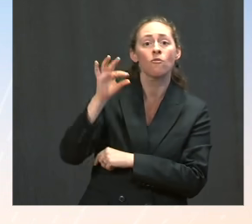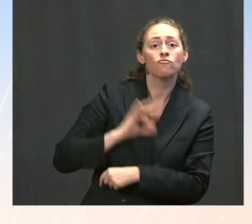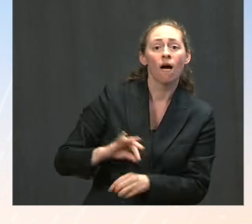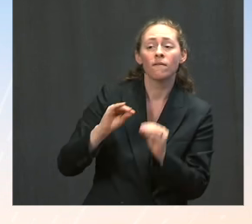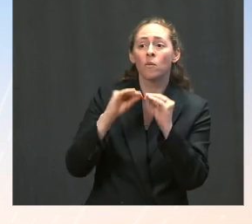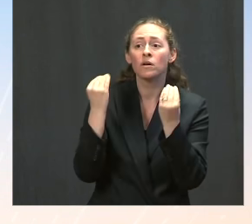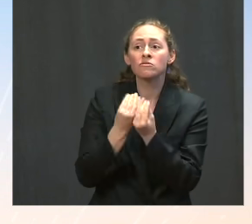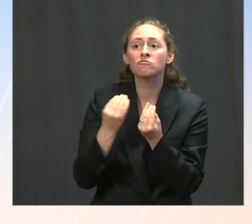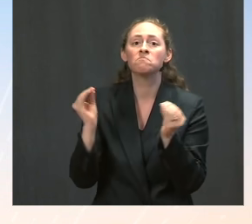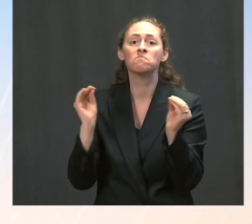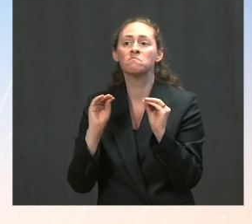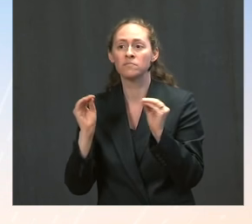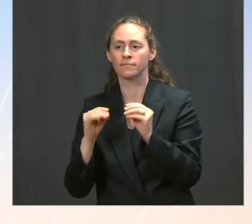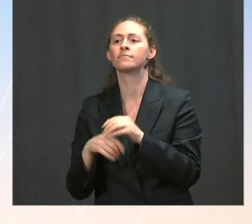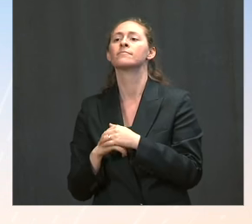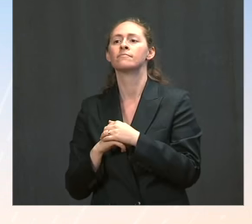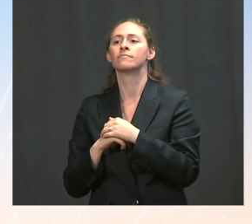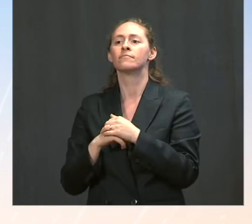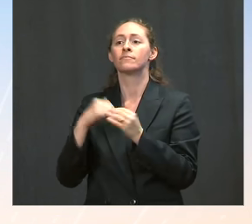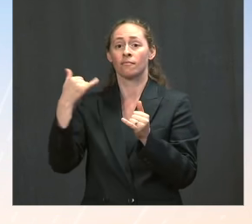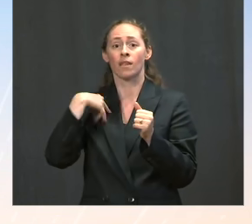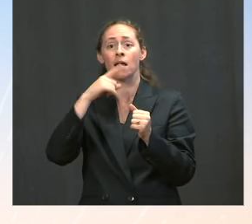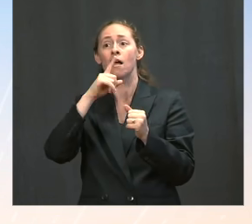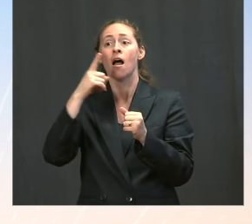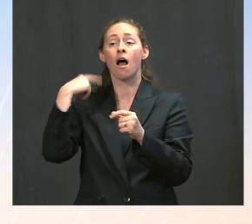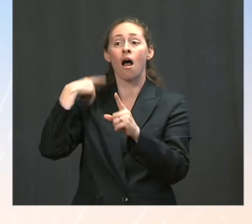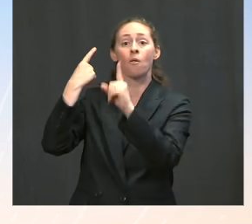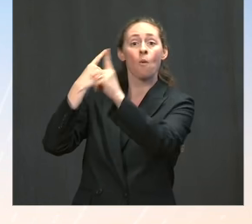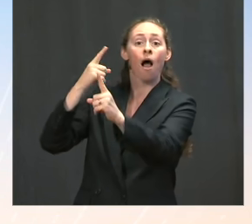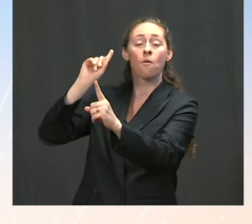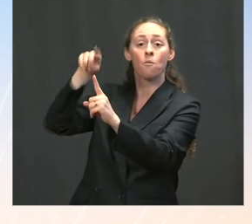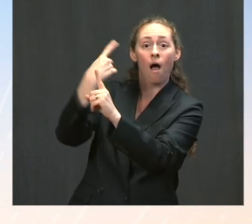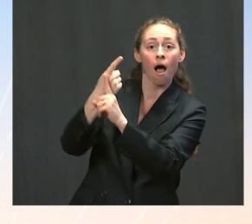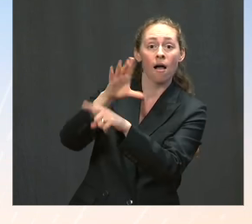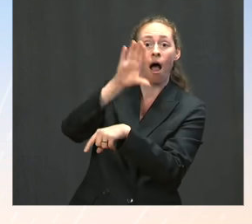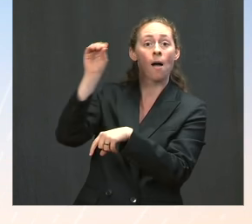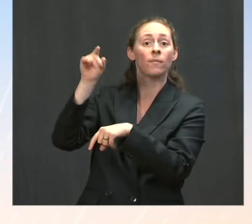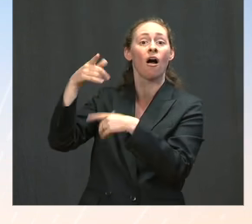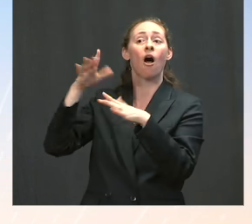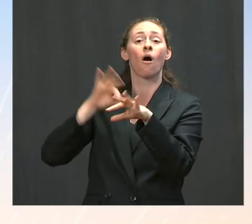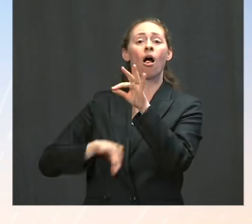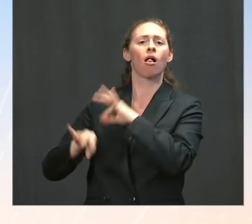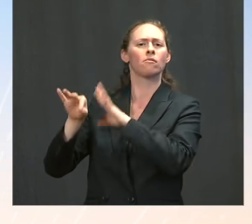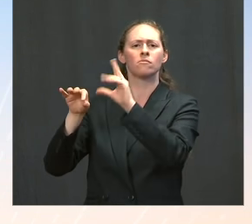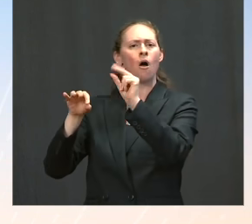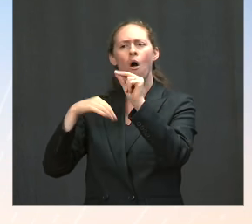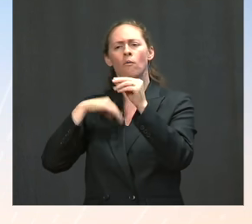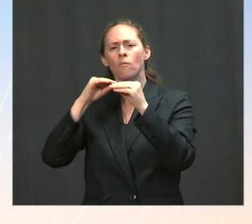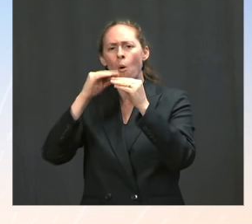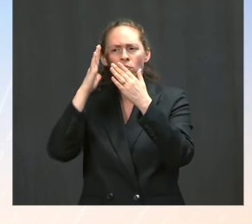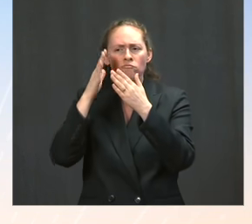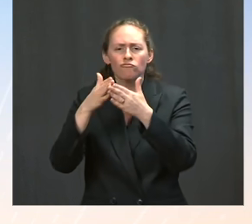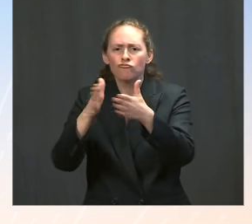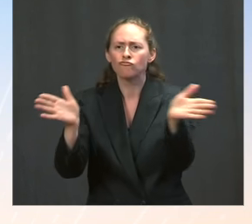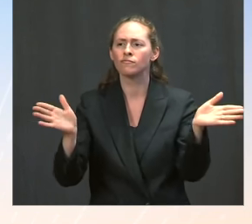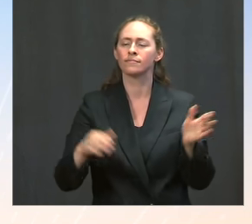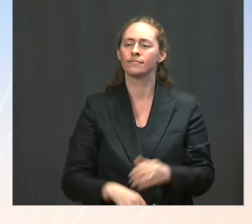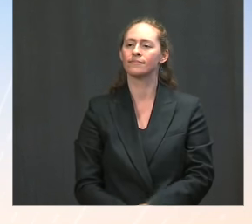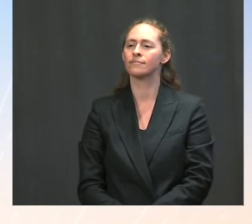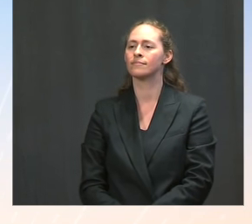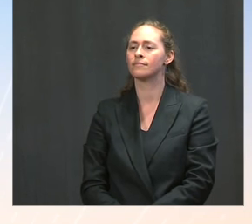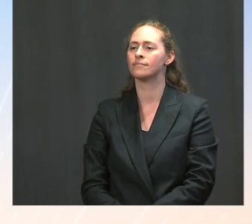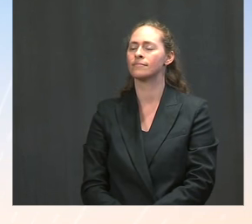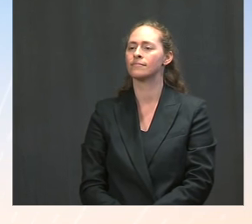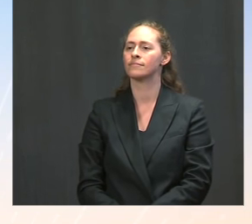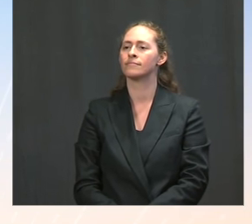nonprofits in communities, specifically designed to be locally led and managed. We're doing a lot on the chip shortage.